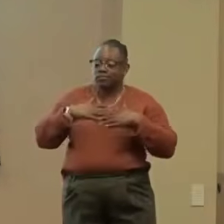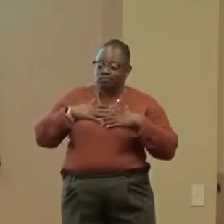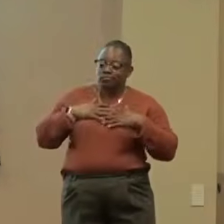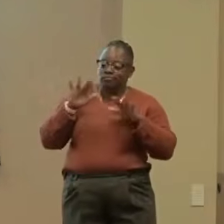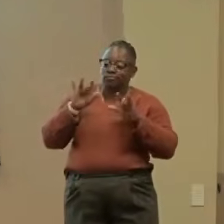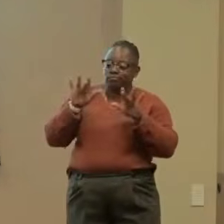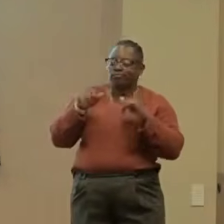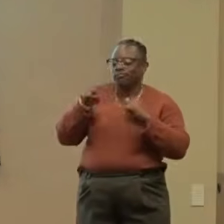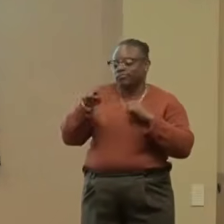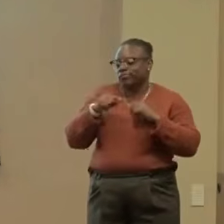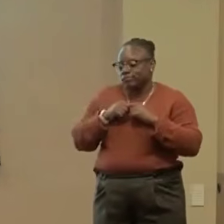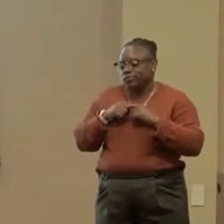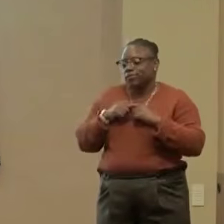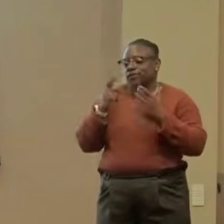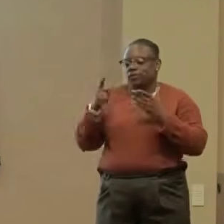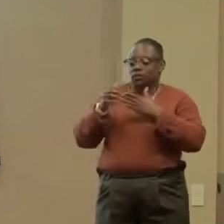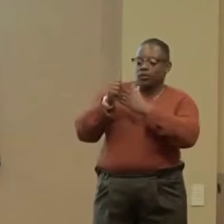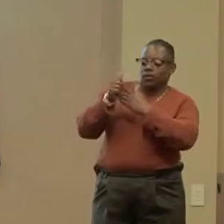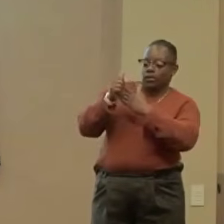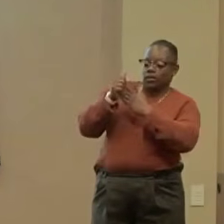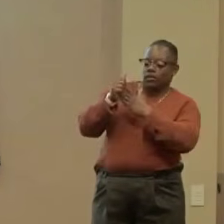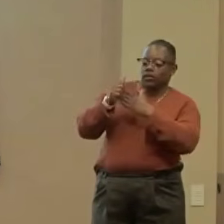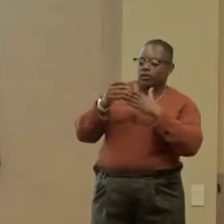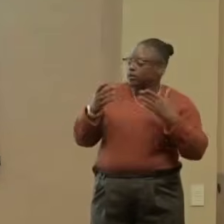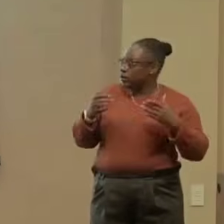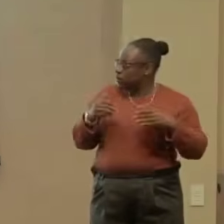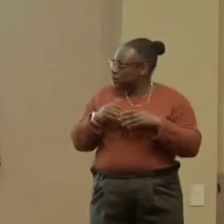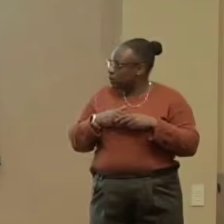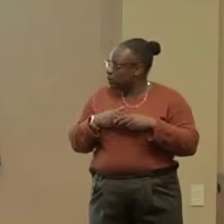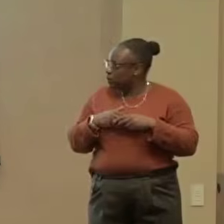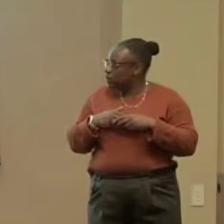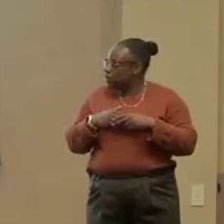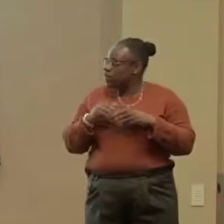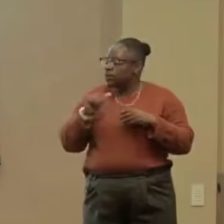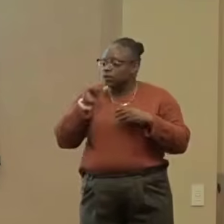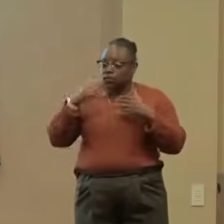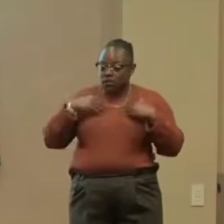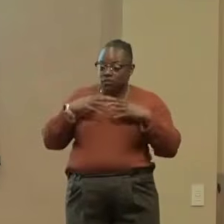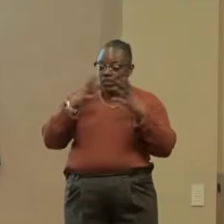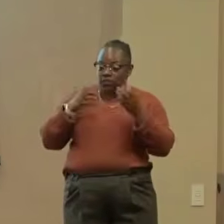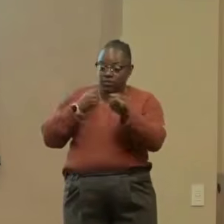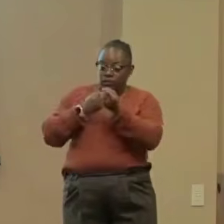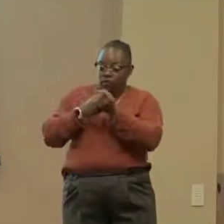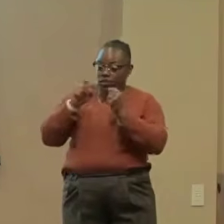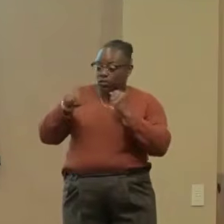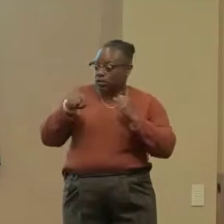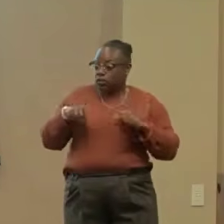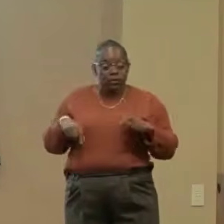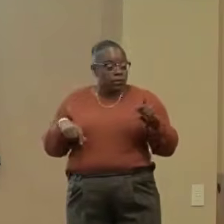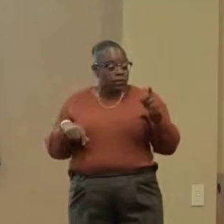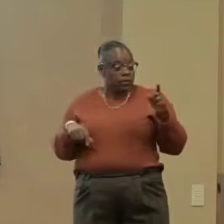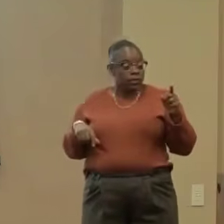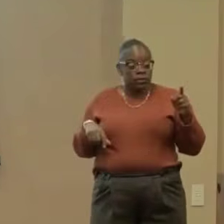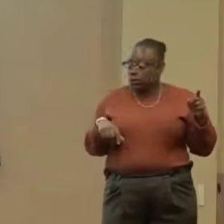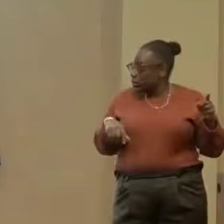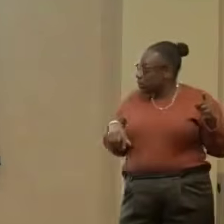empathize, especially when you're a leader. It's like you don't probably have as much support as you need. Lorena, can you speak to that? I